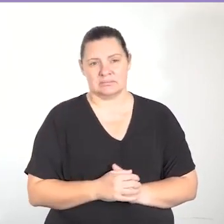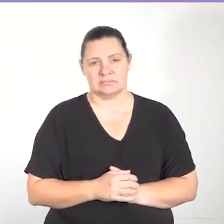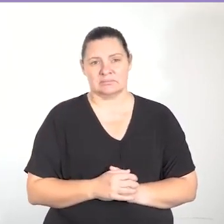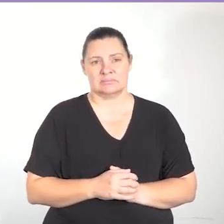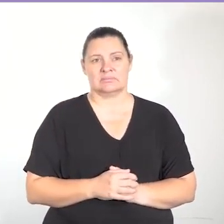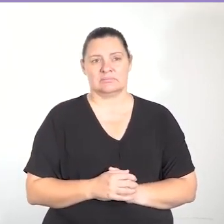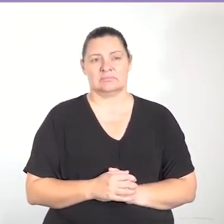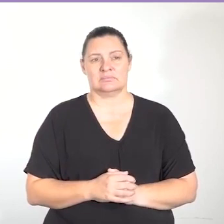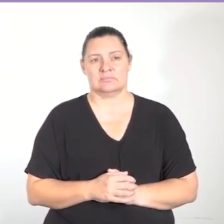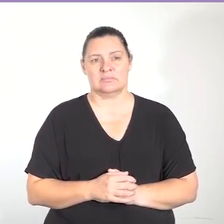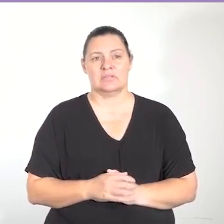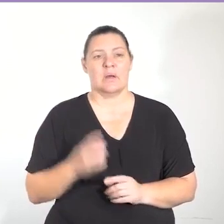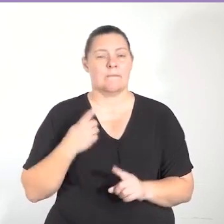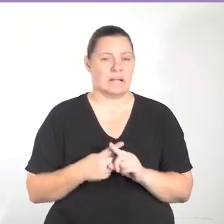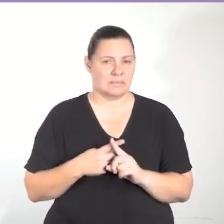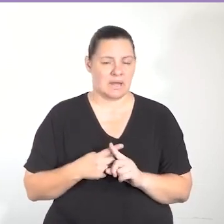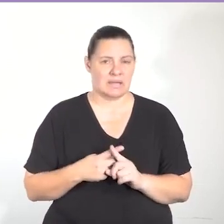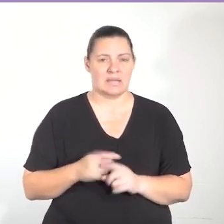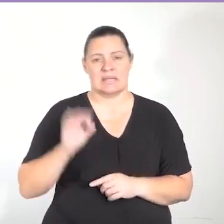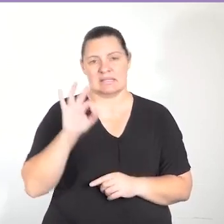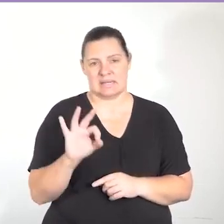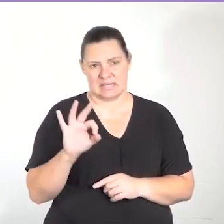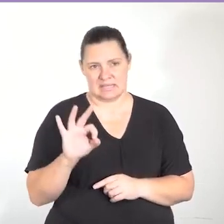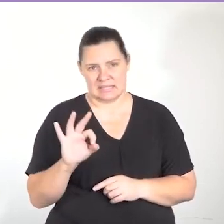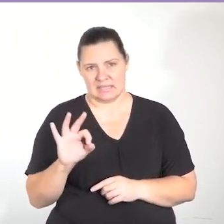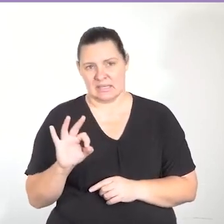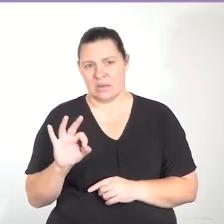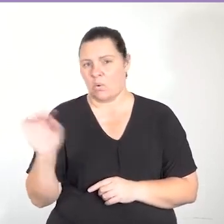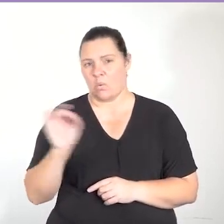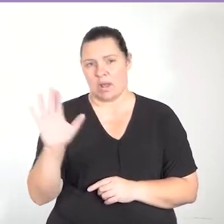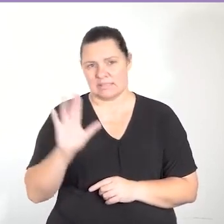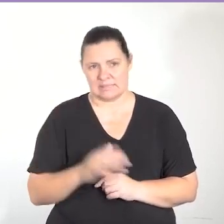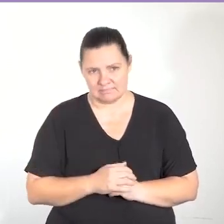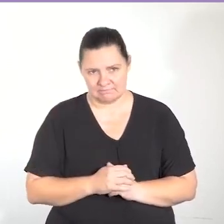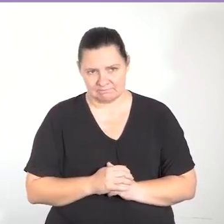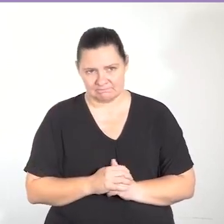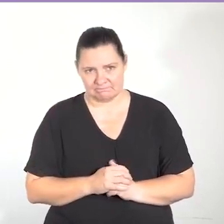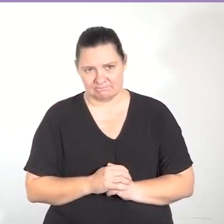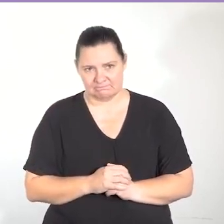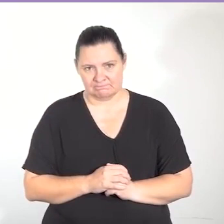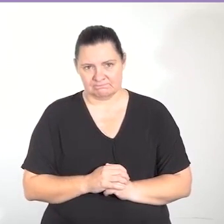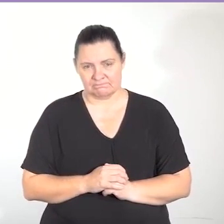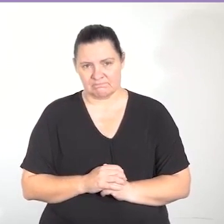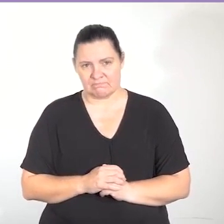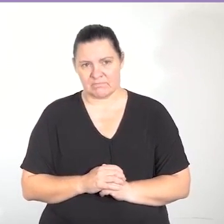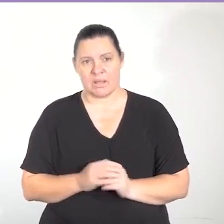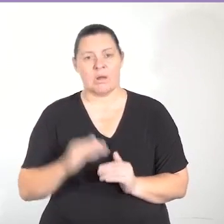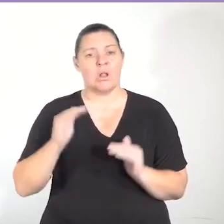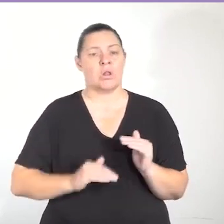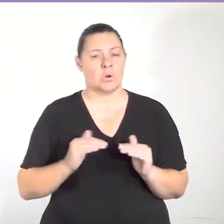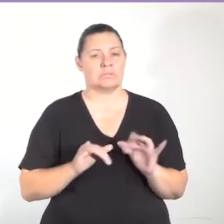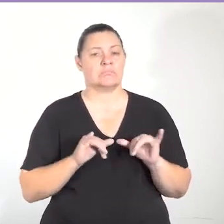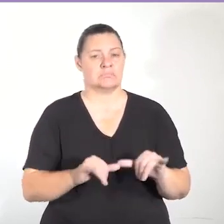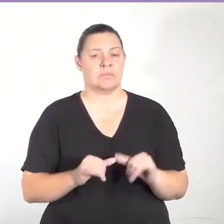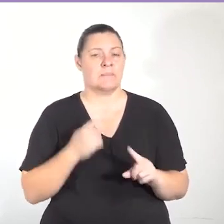once. So that means I am just going to multiply by 3 and only 1 3. So what is my